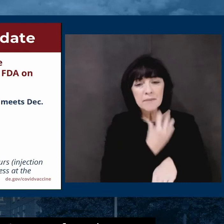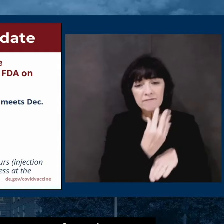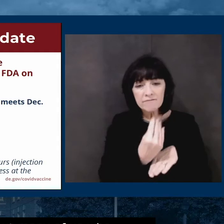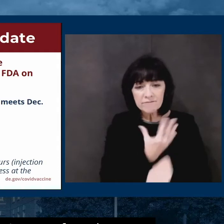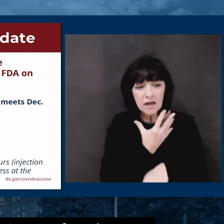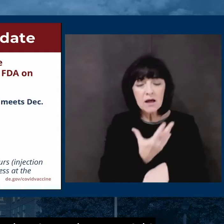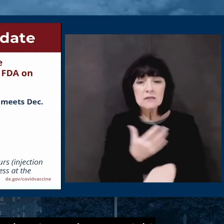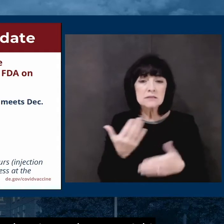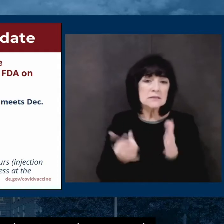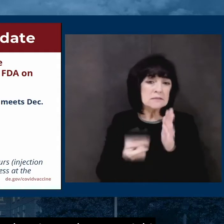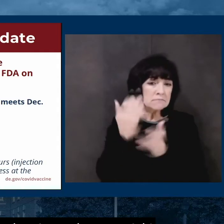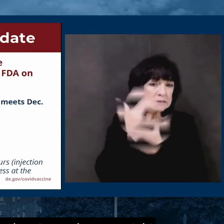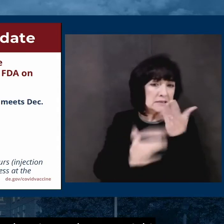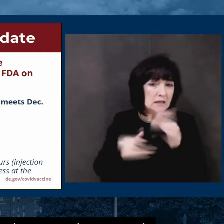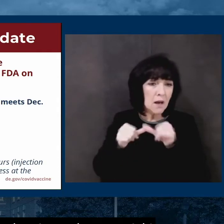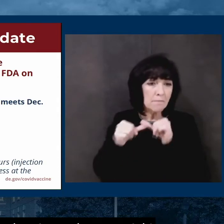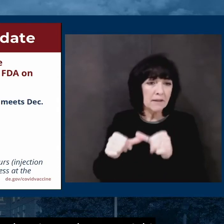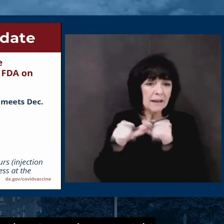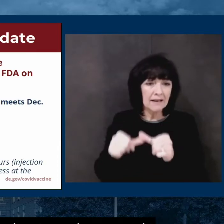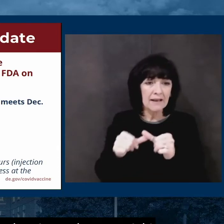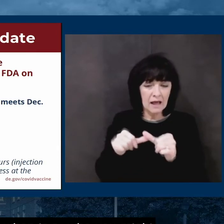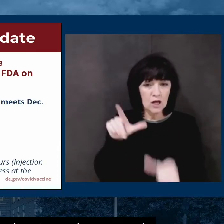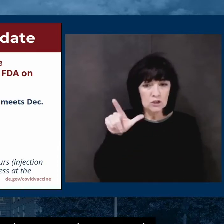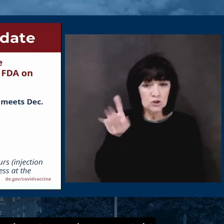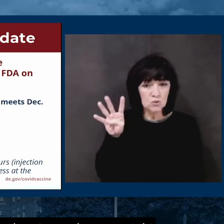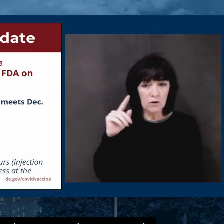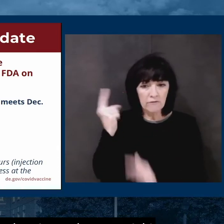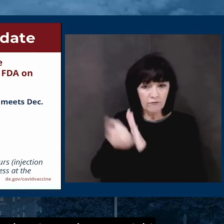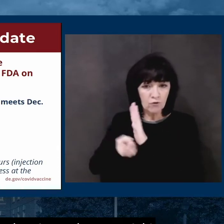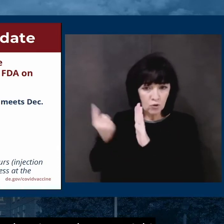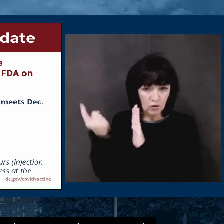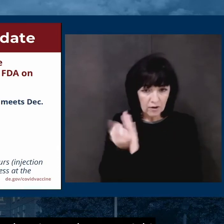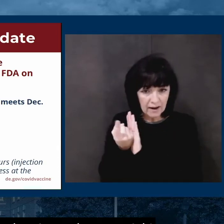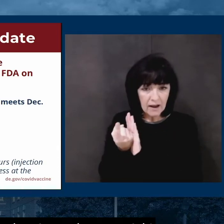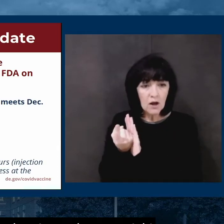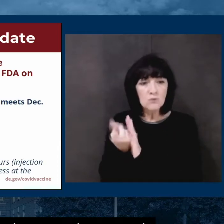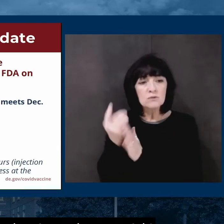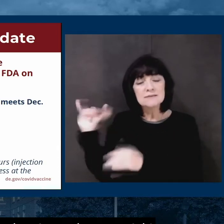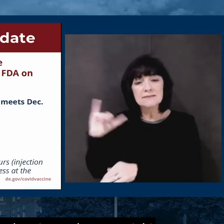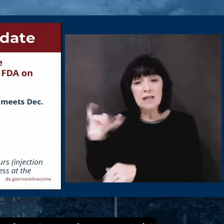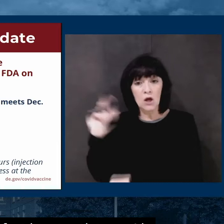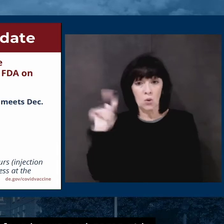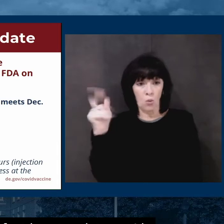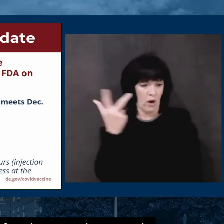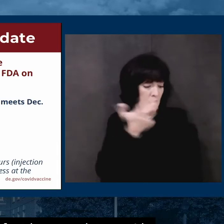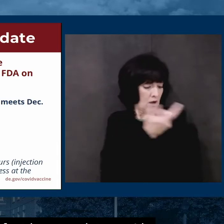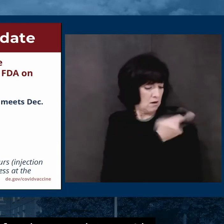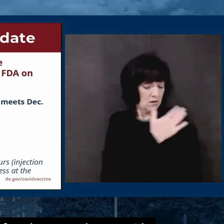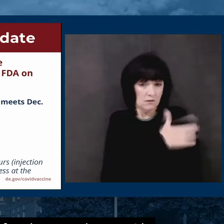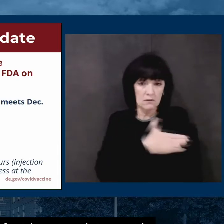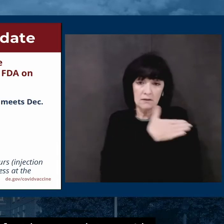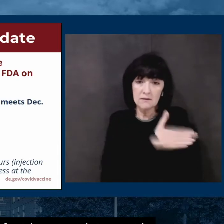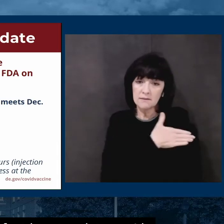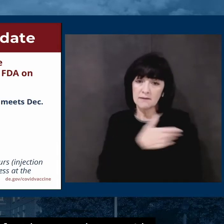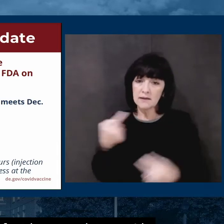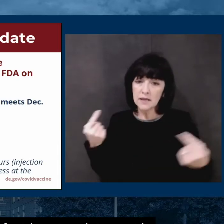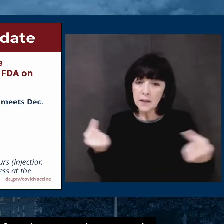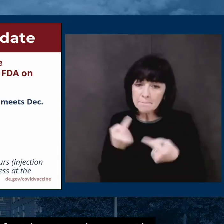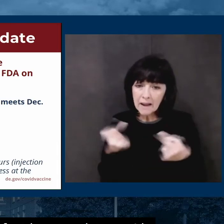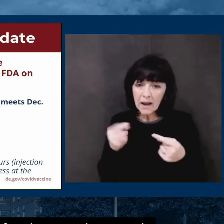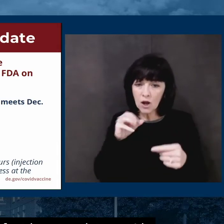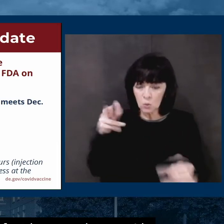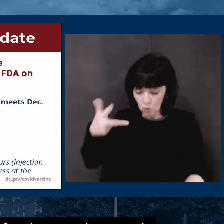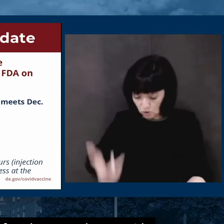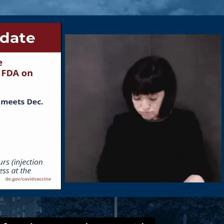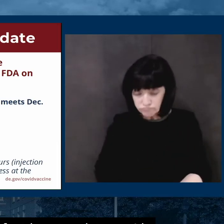24 hours. And some examples of side effects could include injection site pain, as well as fatigue, some muscle or body aches,